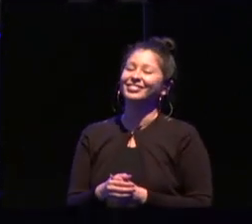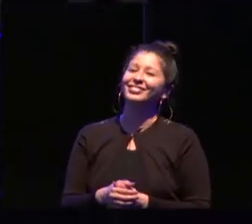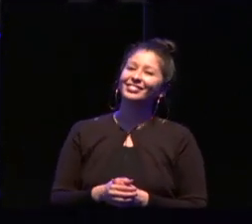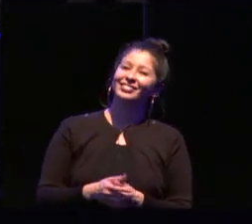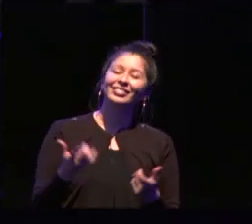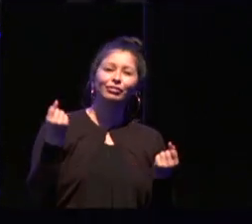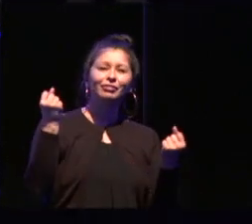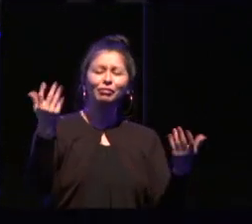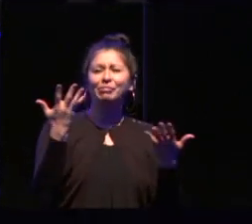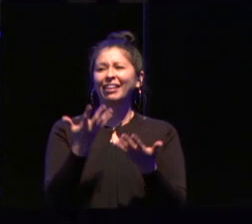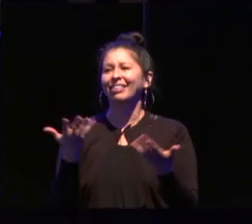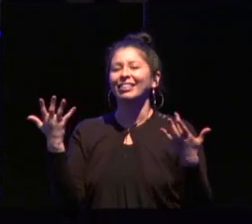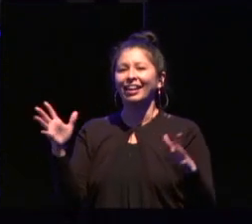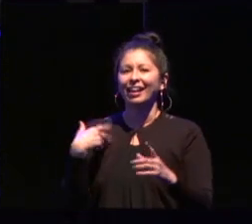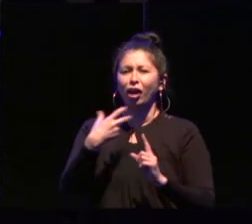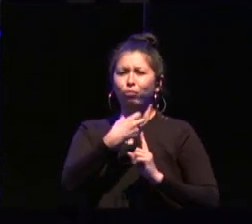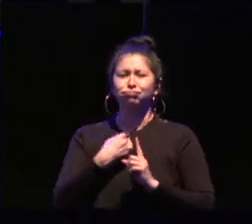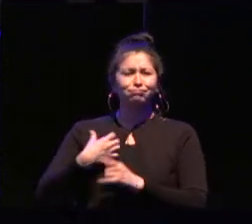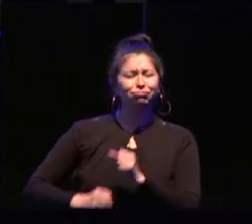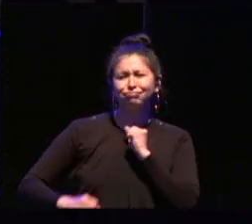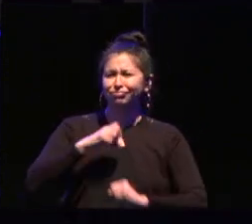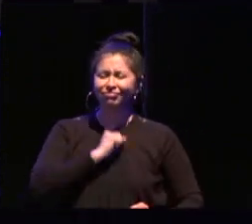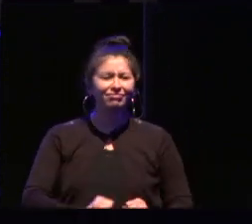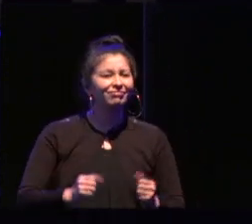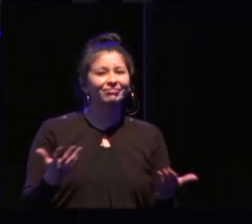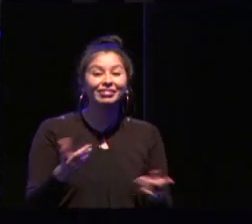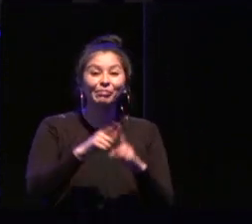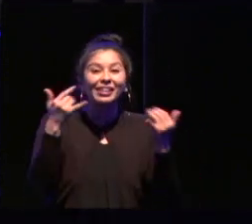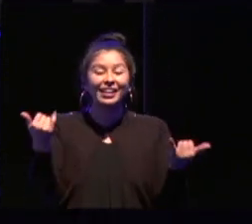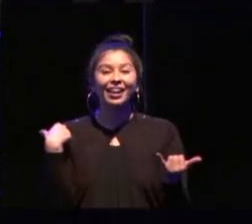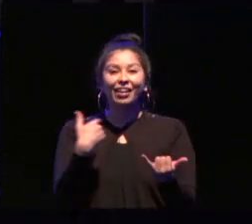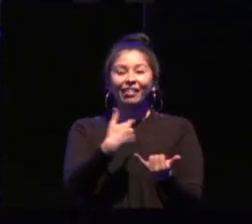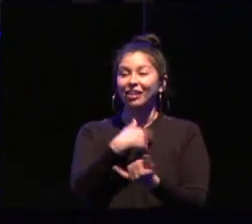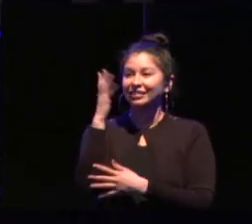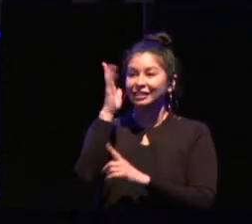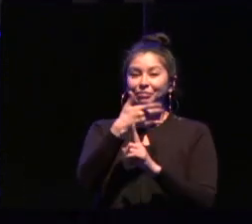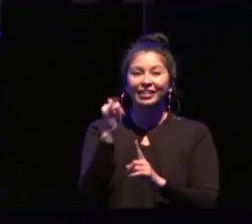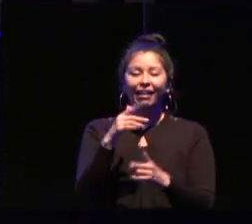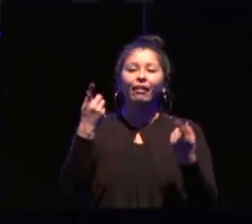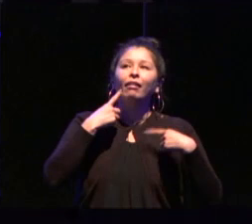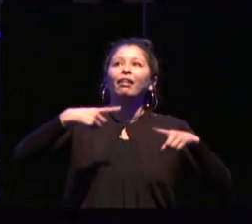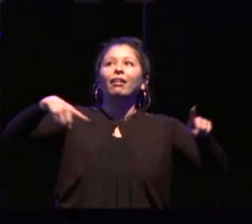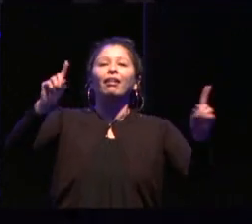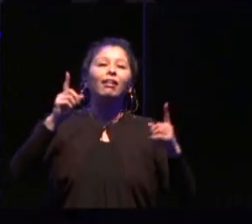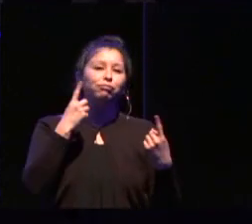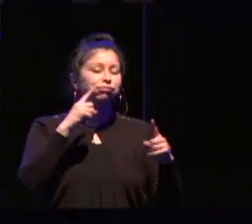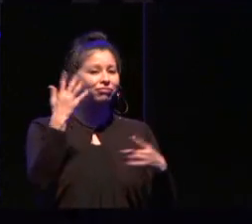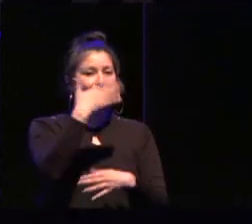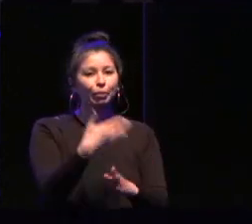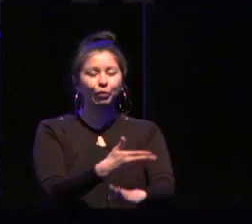There's been so many things that's held us down, but now it looks like things are finally coming